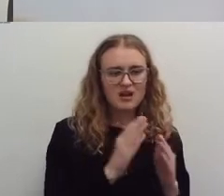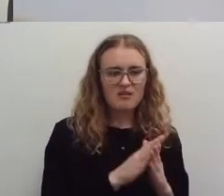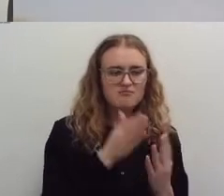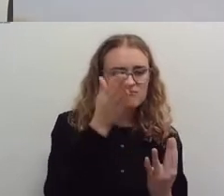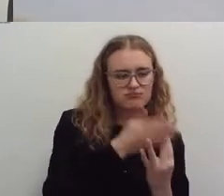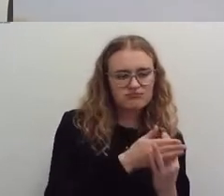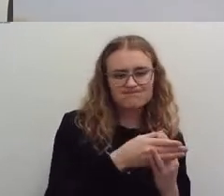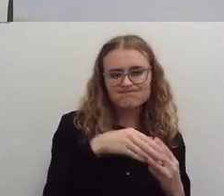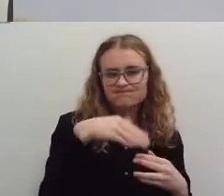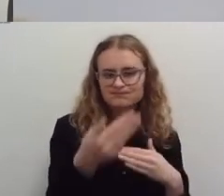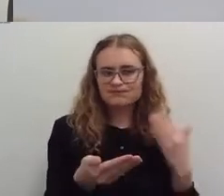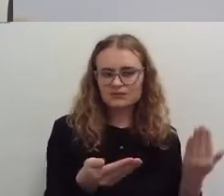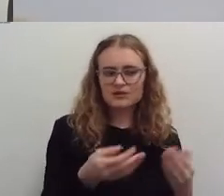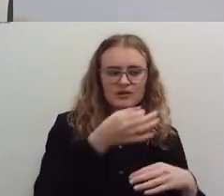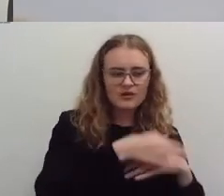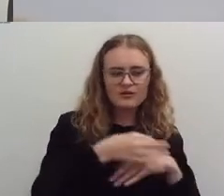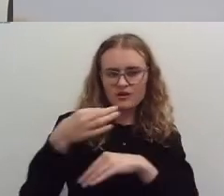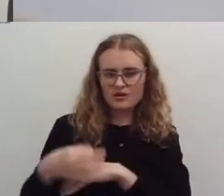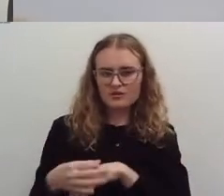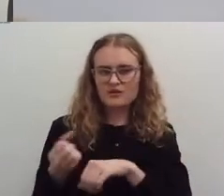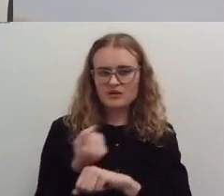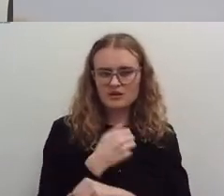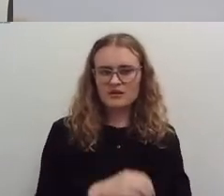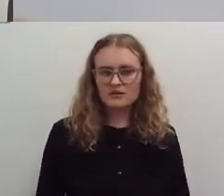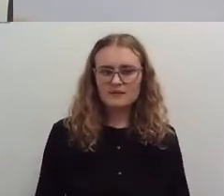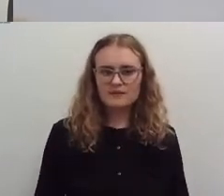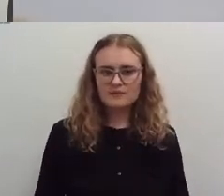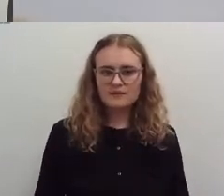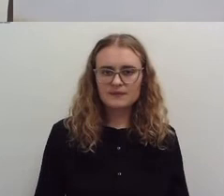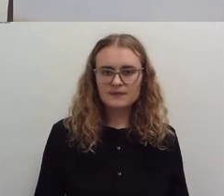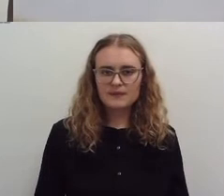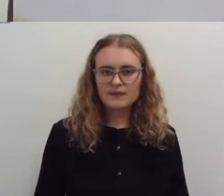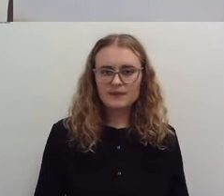to make sure that, for example, the child is able to